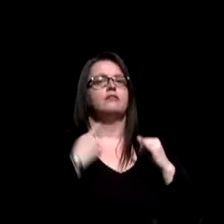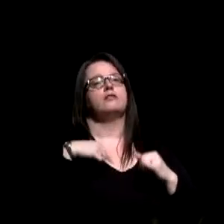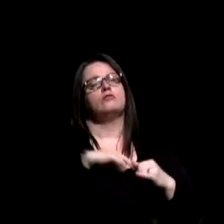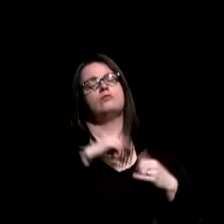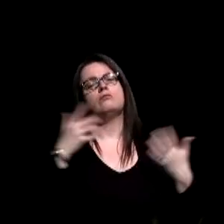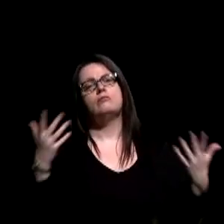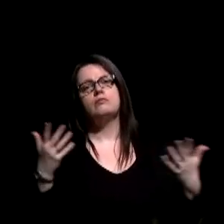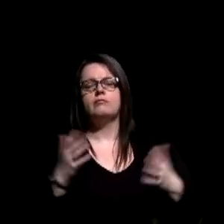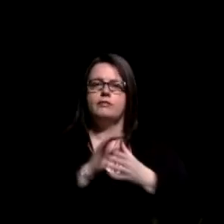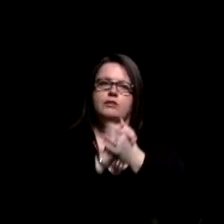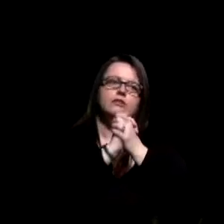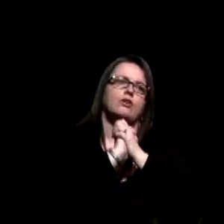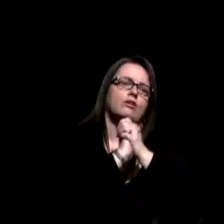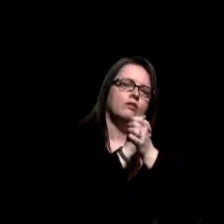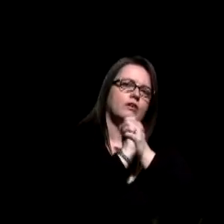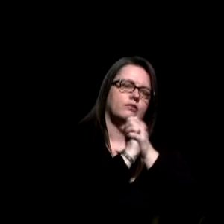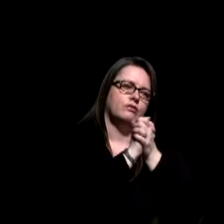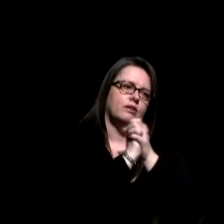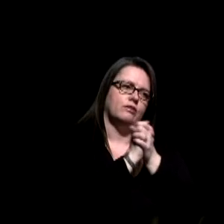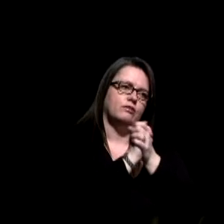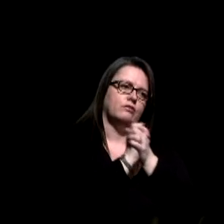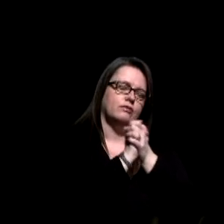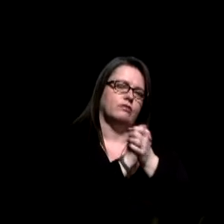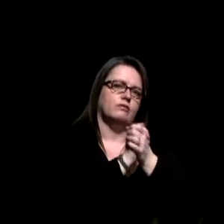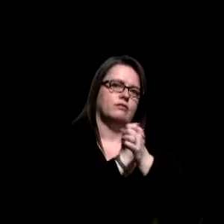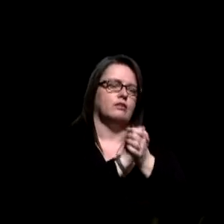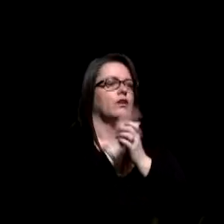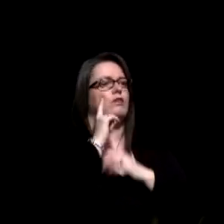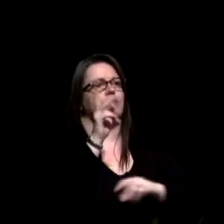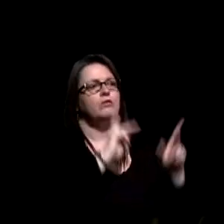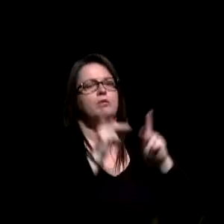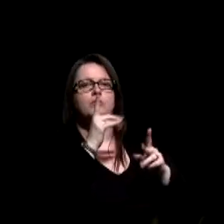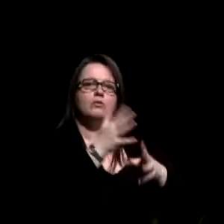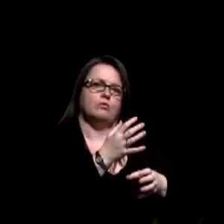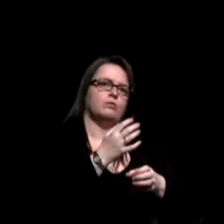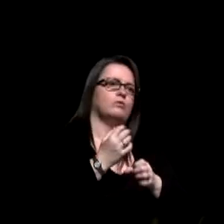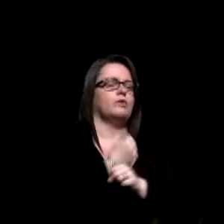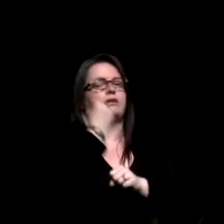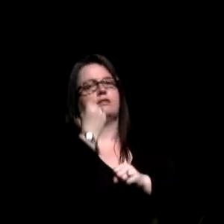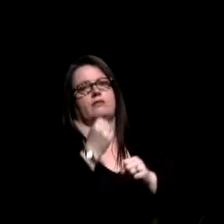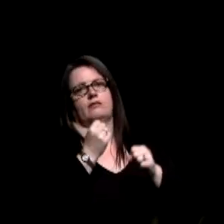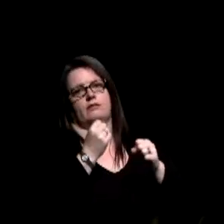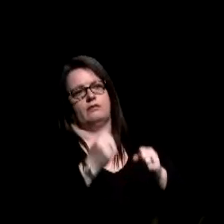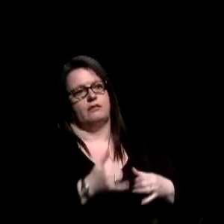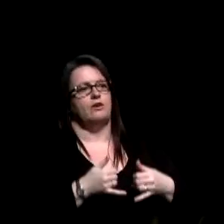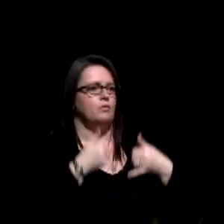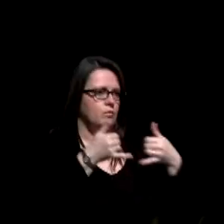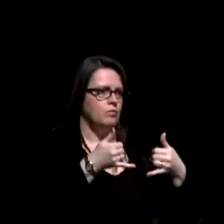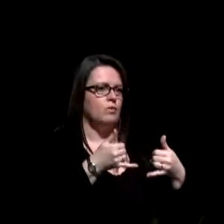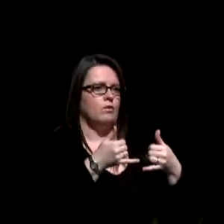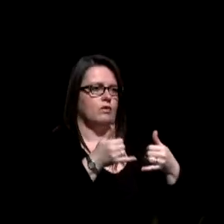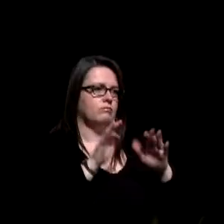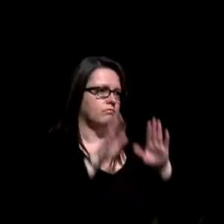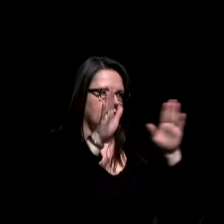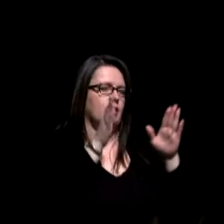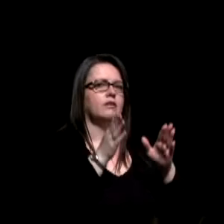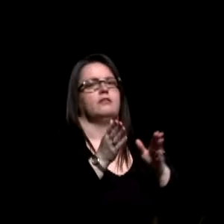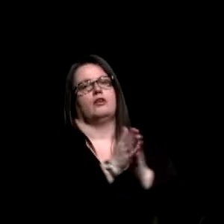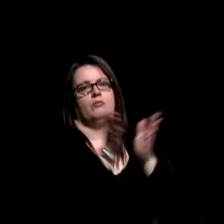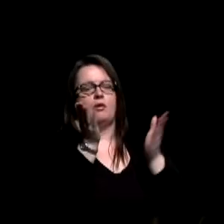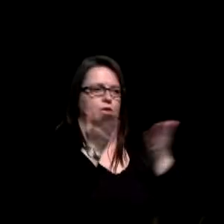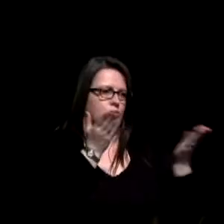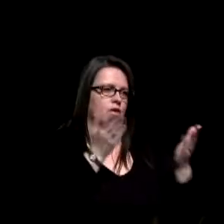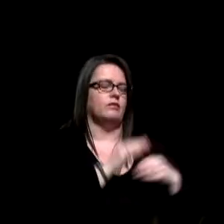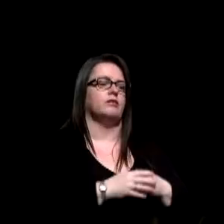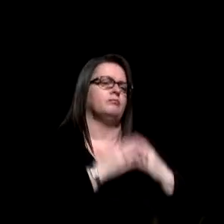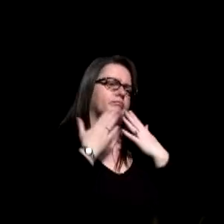sincere congratulations to the recipients of the Award of Excellence and extend our thanks to you for your